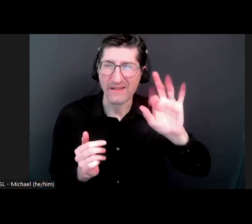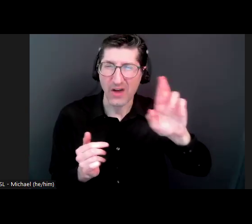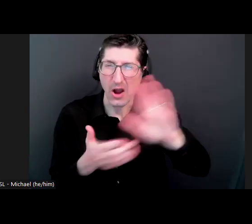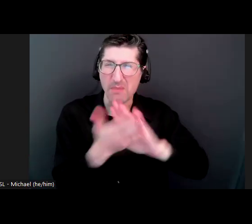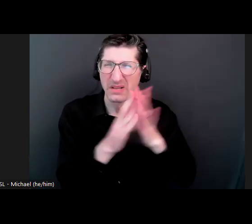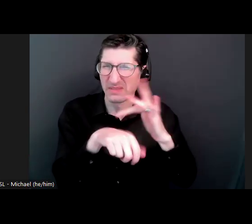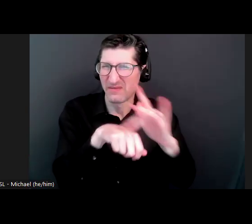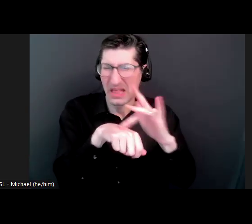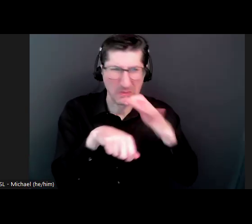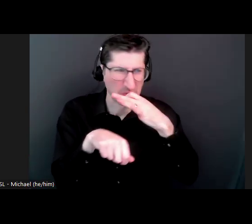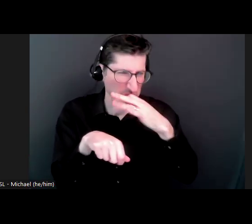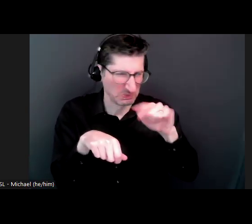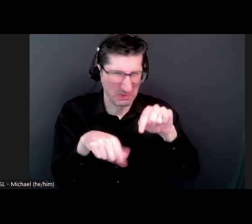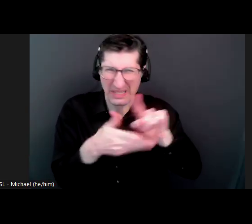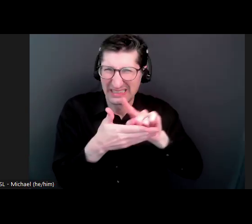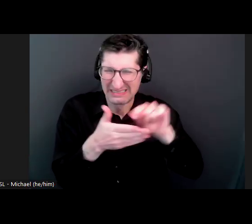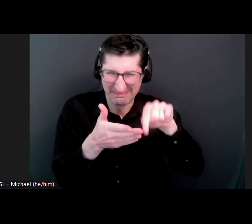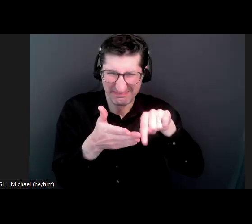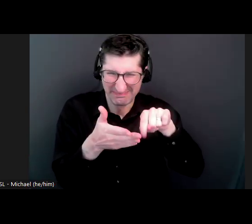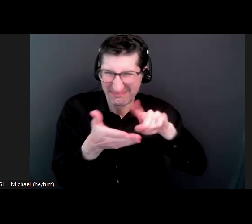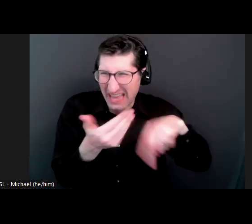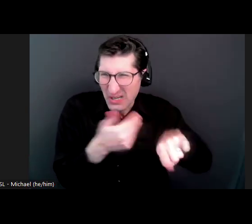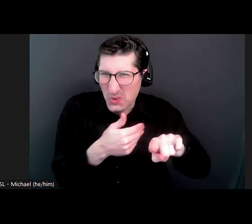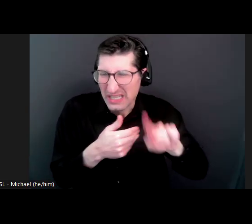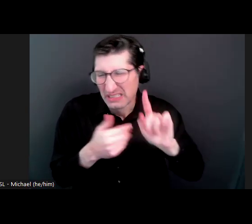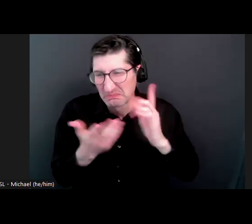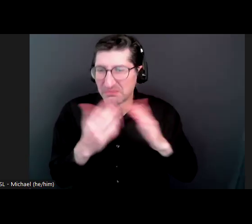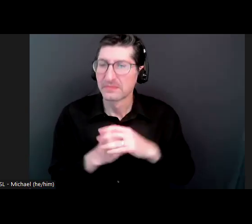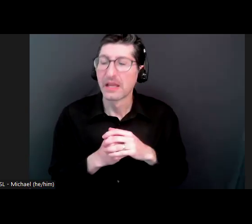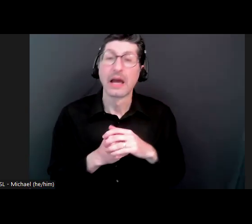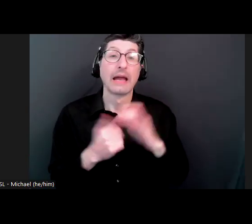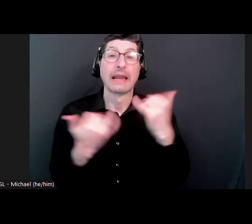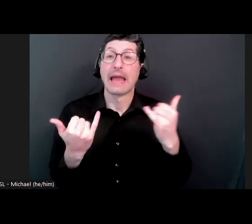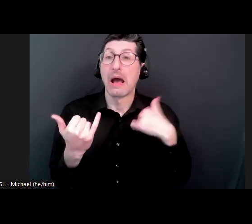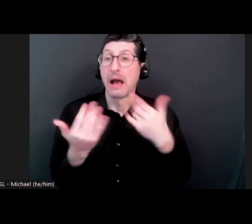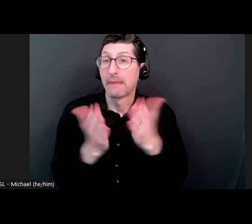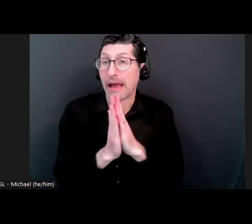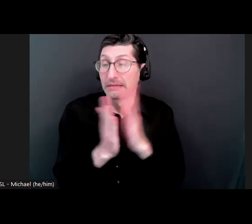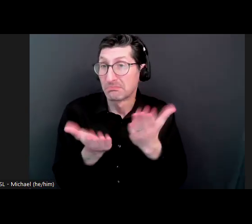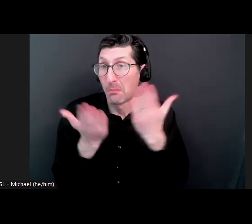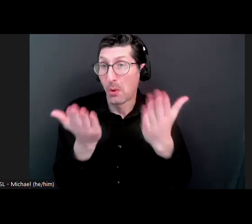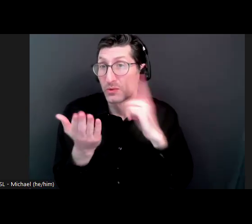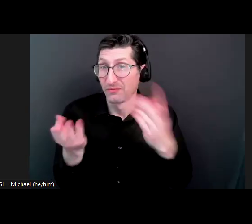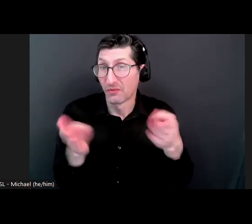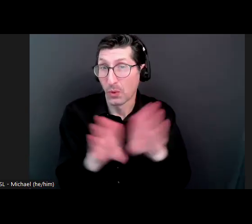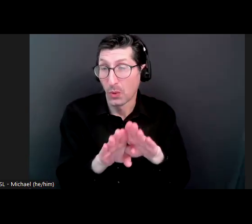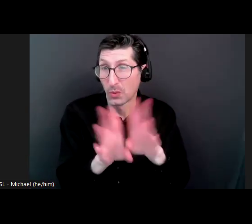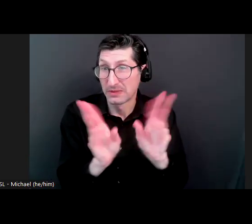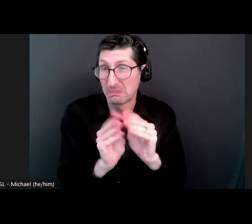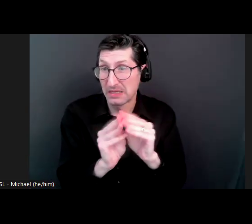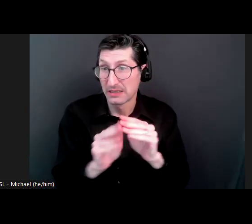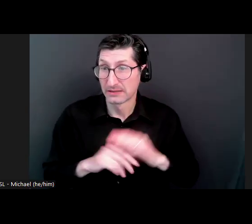just wanted to make that announcement. And so now I'll ask for a motion to close.